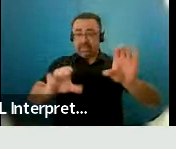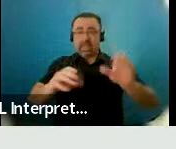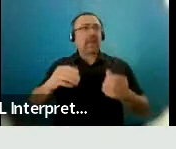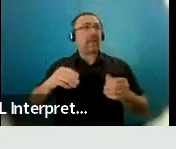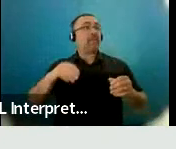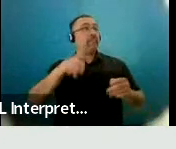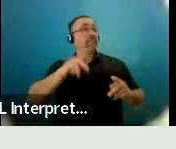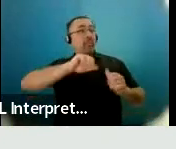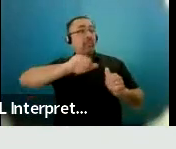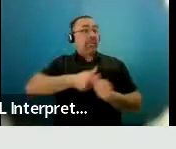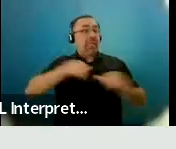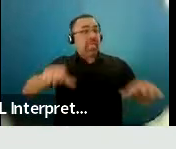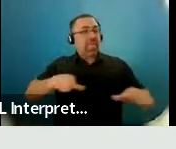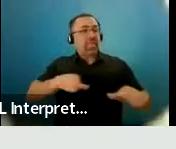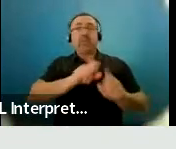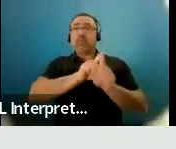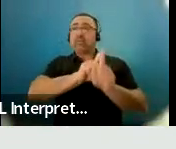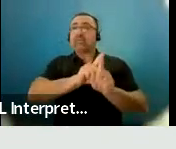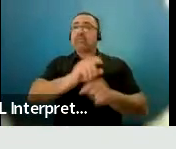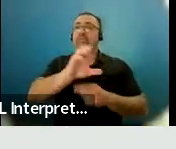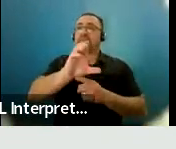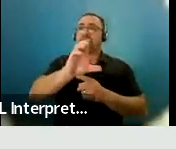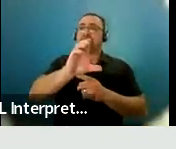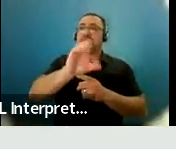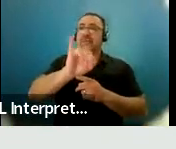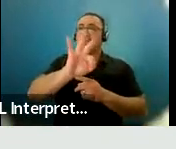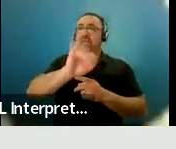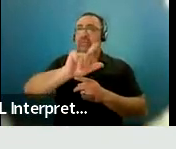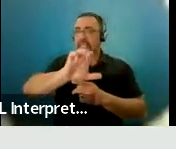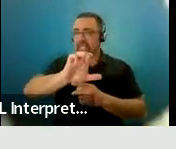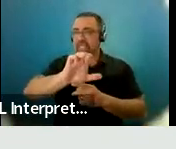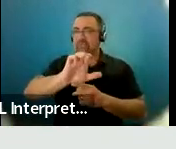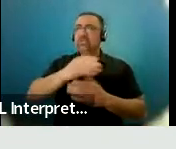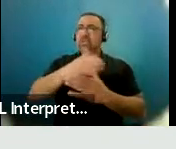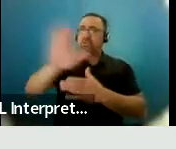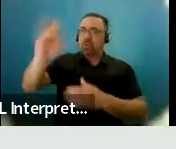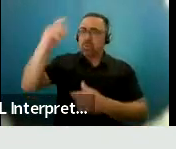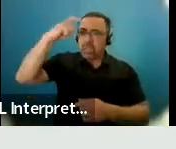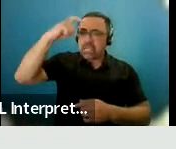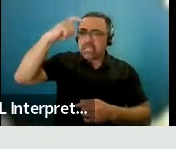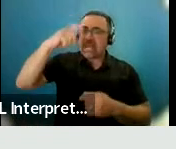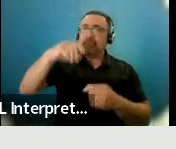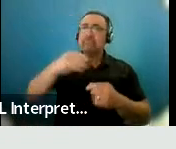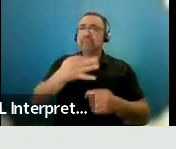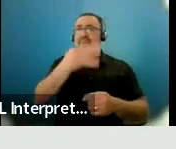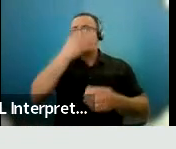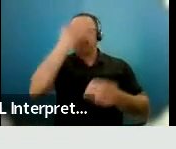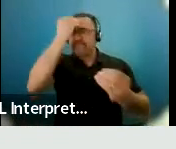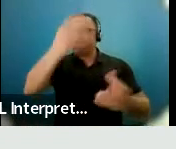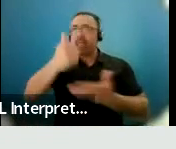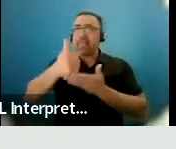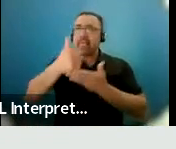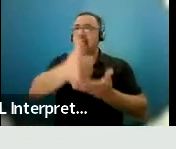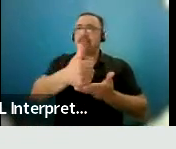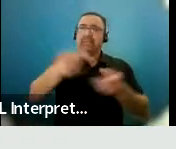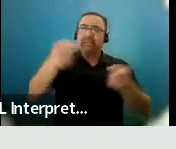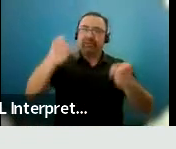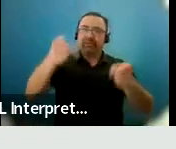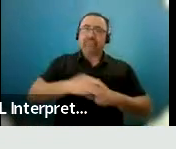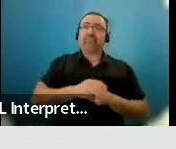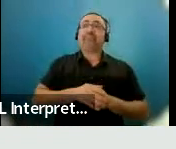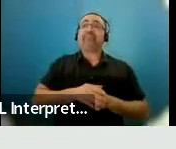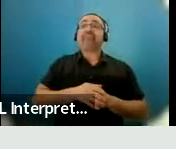thank our mentors from CFILC for sharing their wisdom and expertise assisting with this